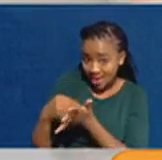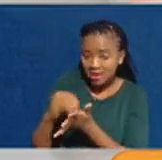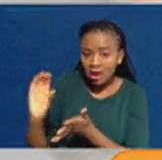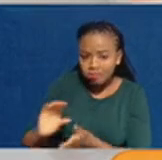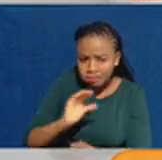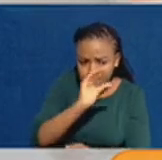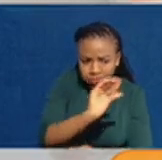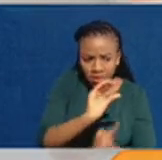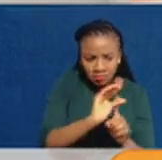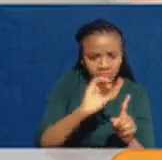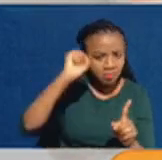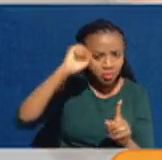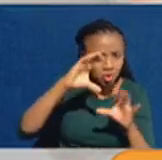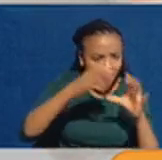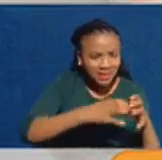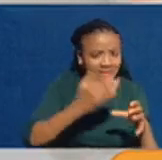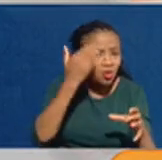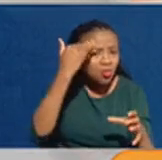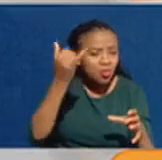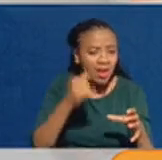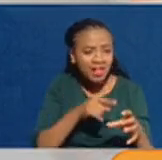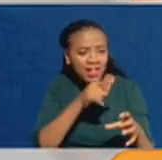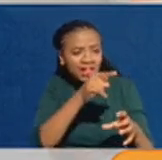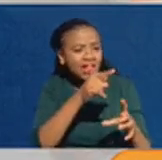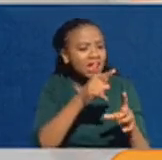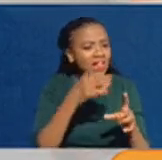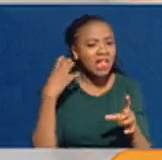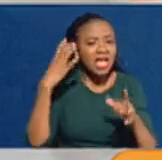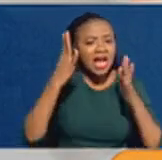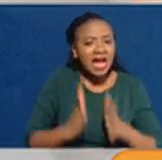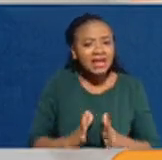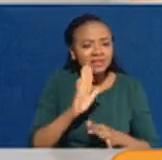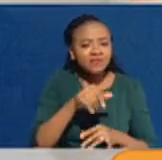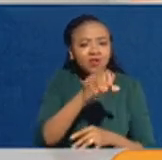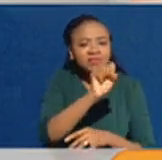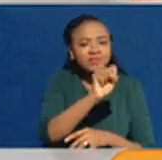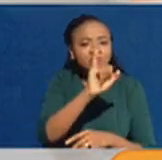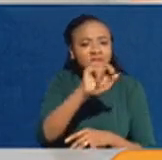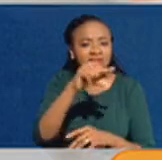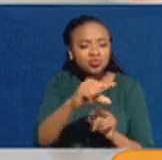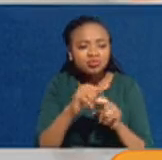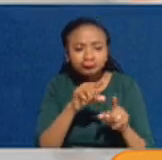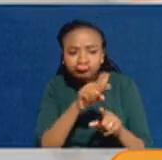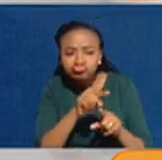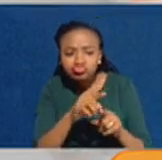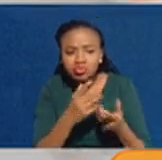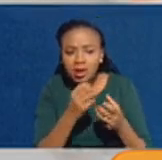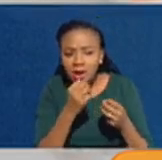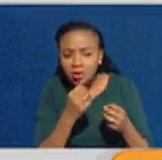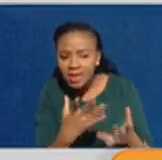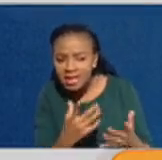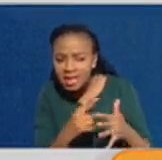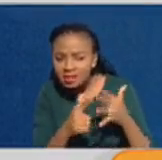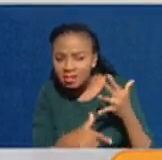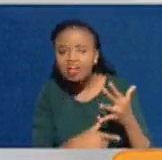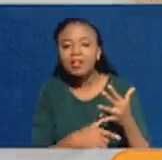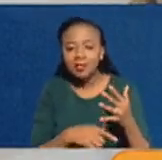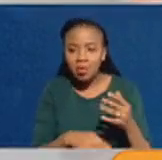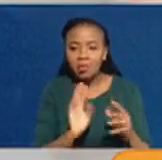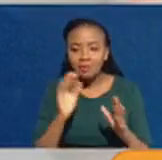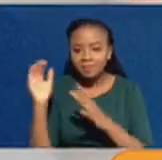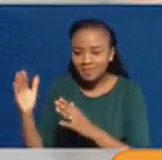political parties based on the number of candidates from special interest groups elected in the preceding general election. 10%